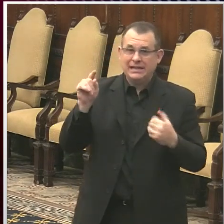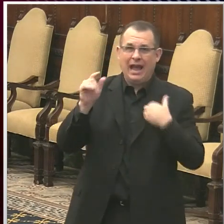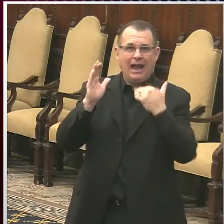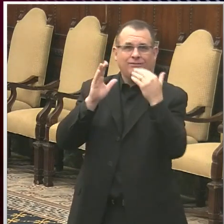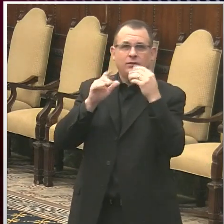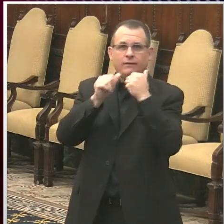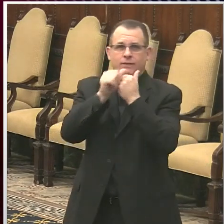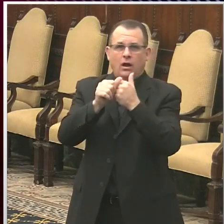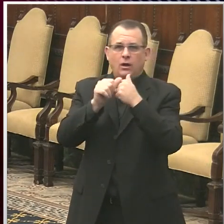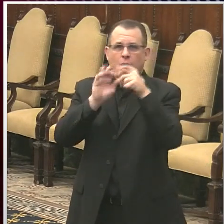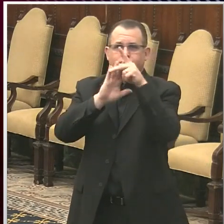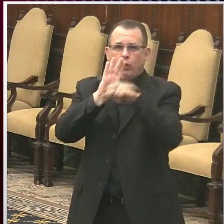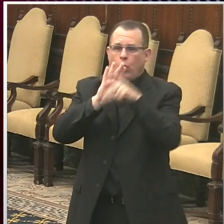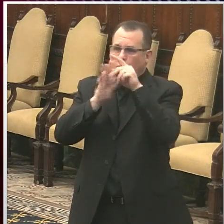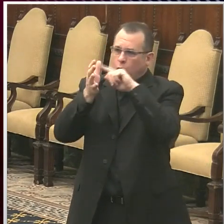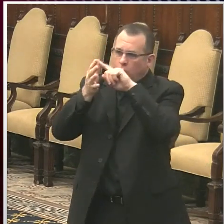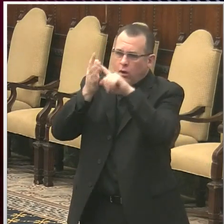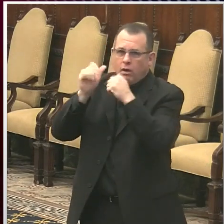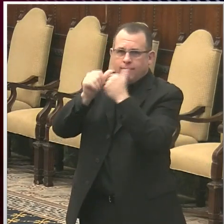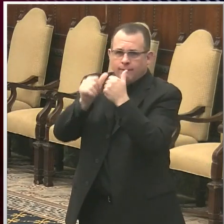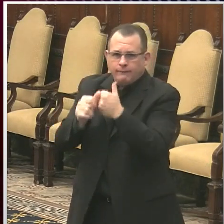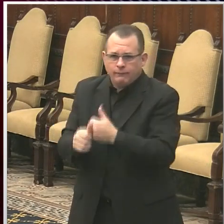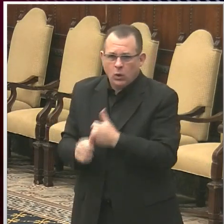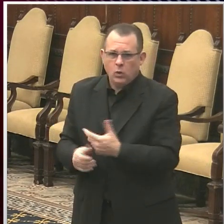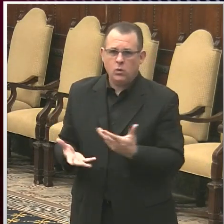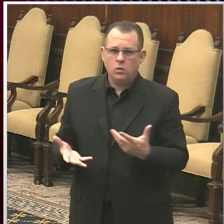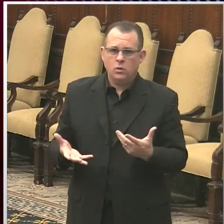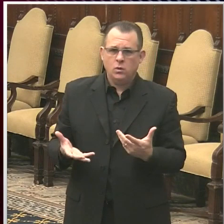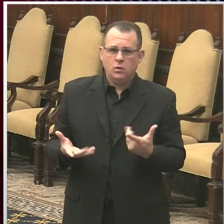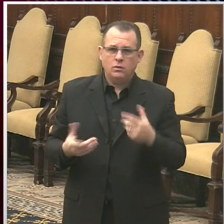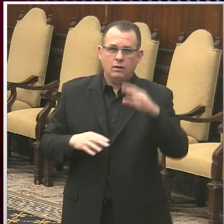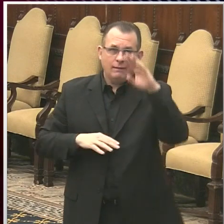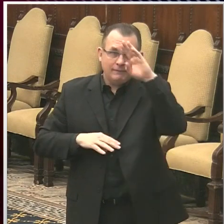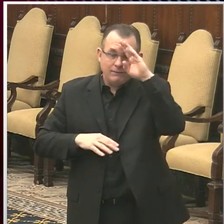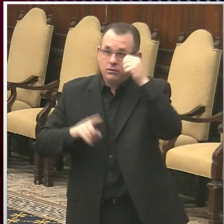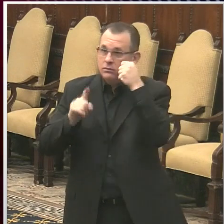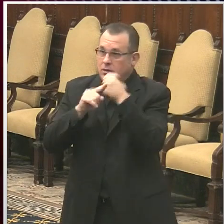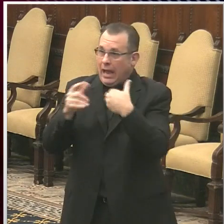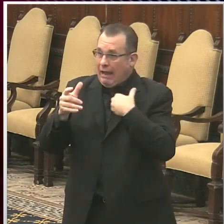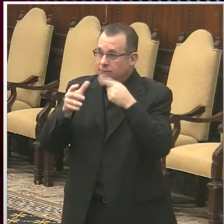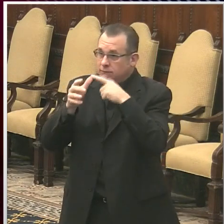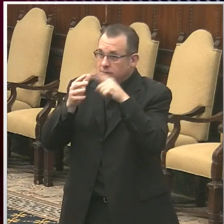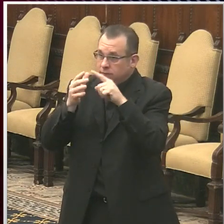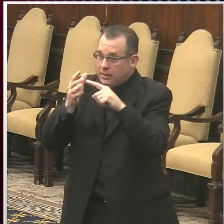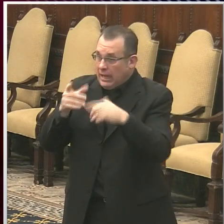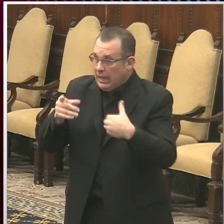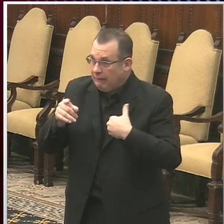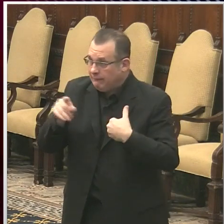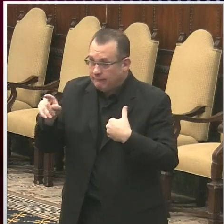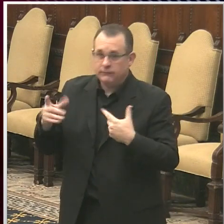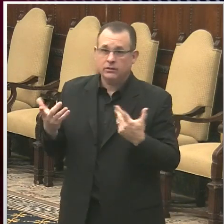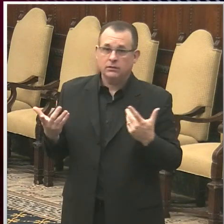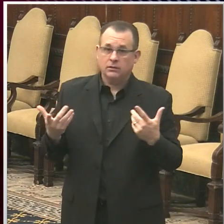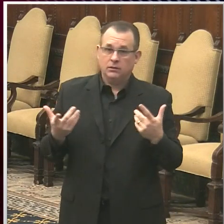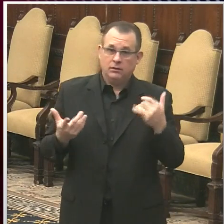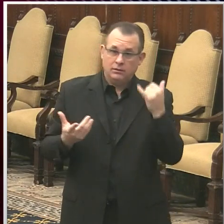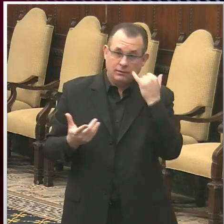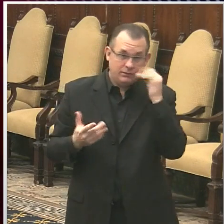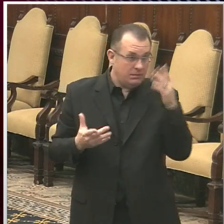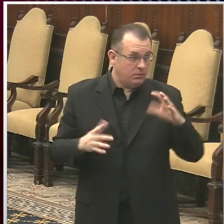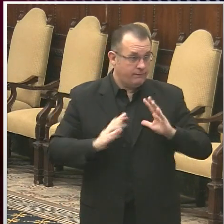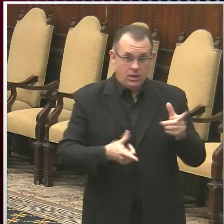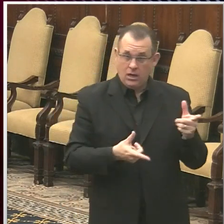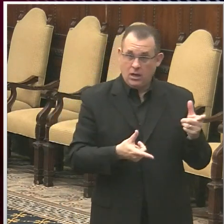those individuals who are showing symptoms. Unless people are showing symptoms, we are not testing